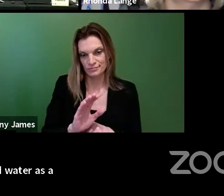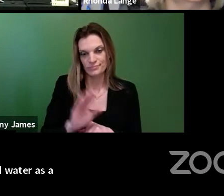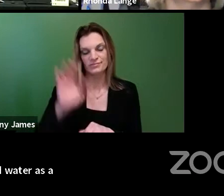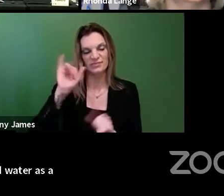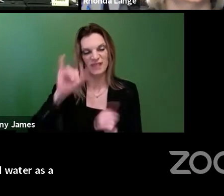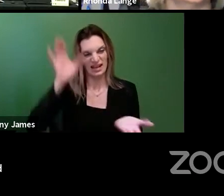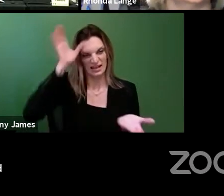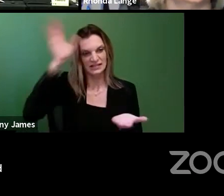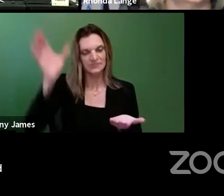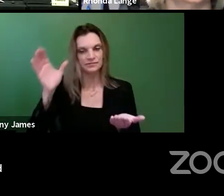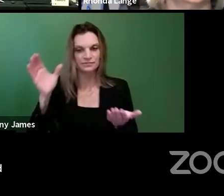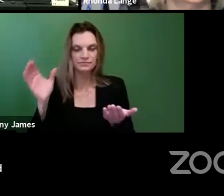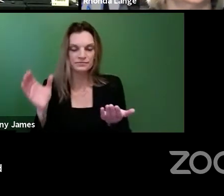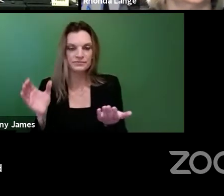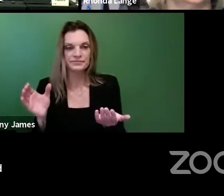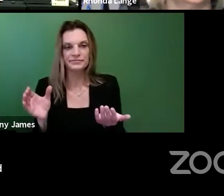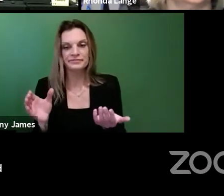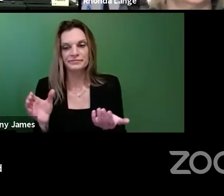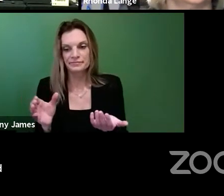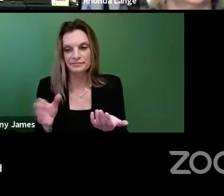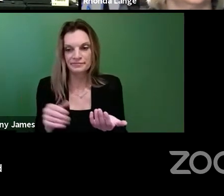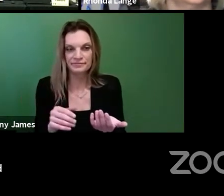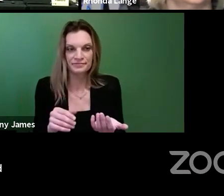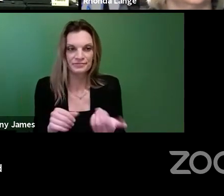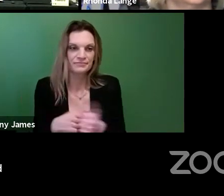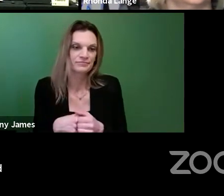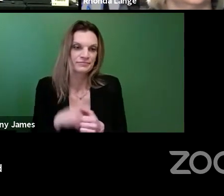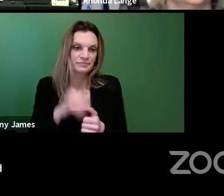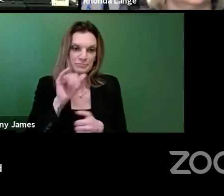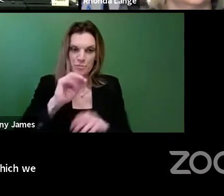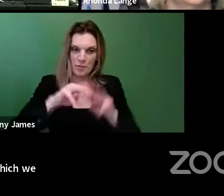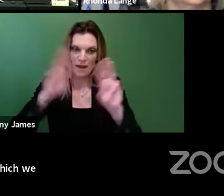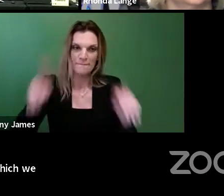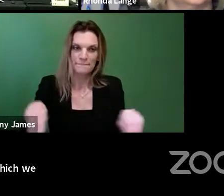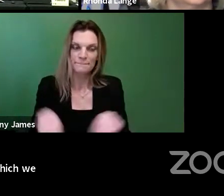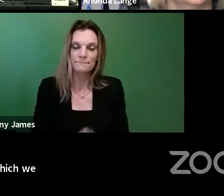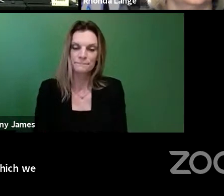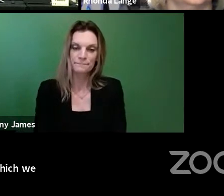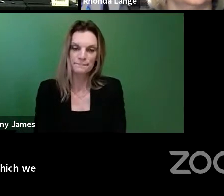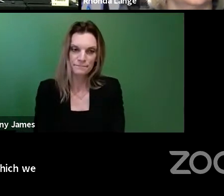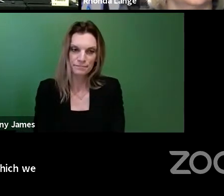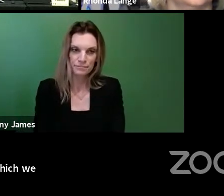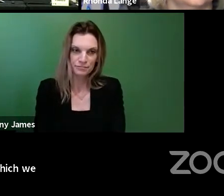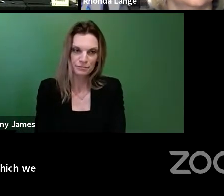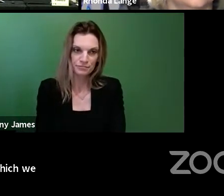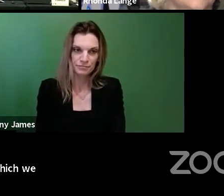concept from which we construct the mapping from the base level up.